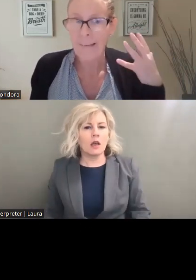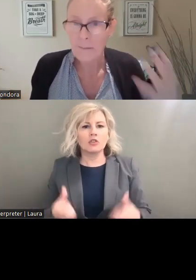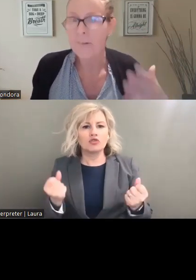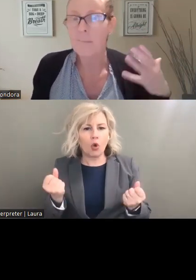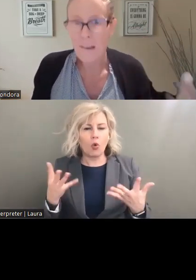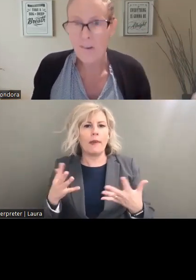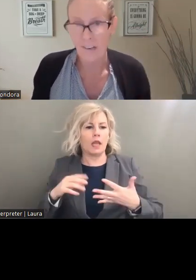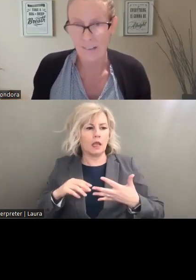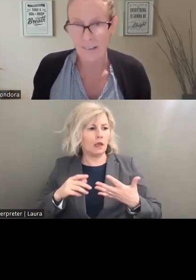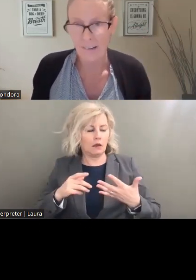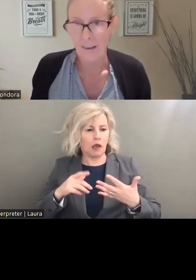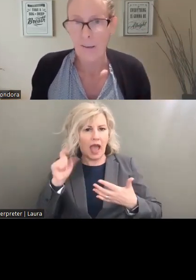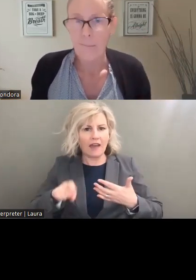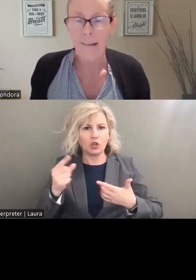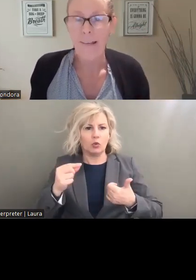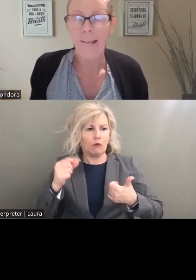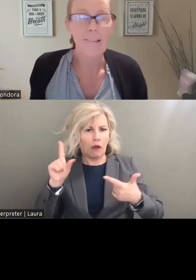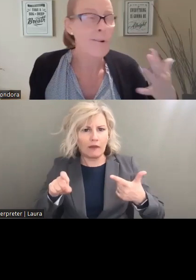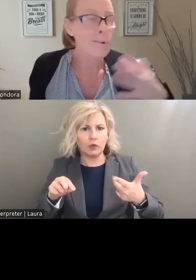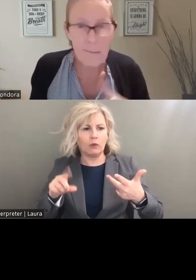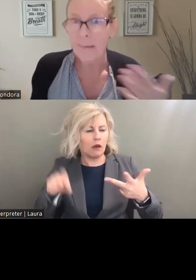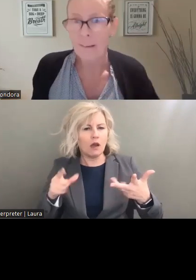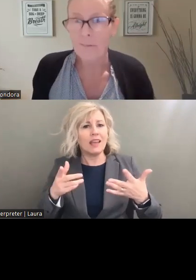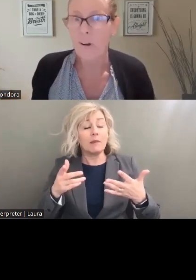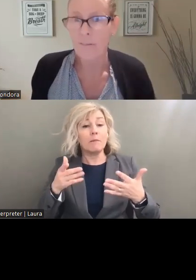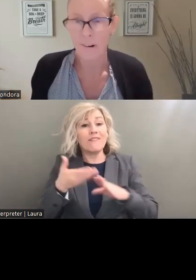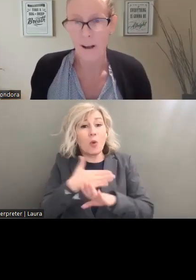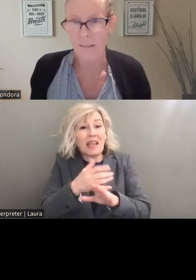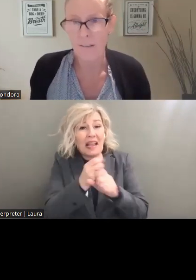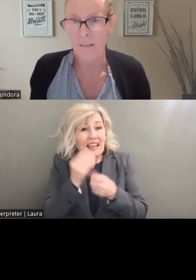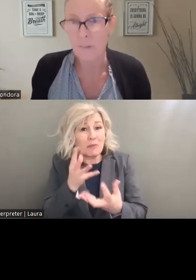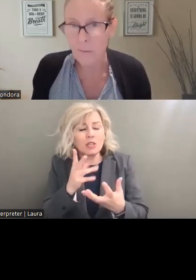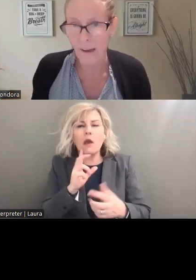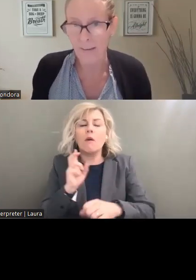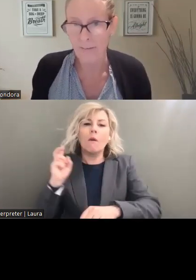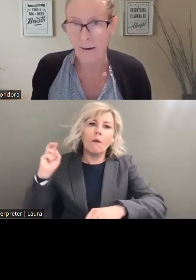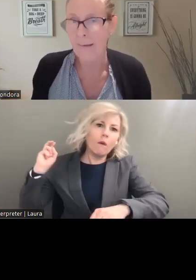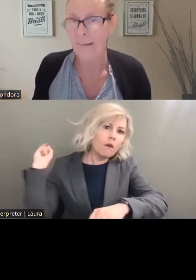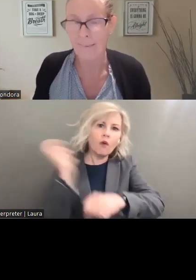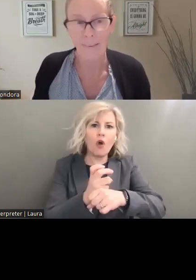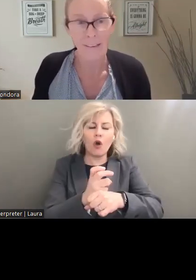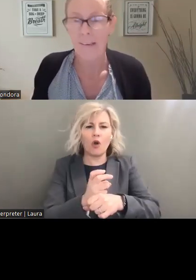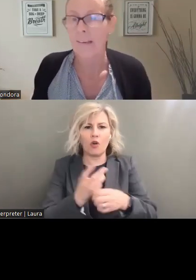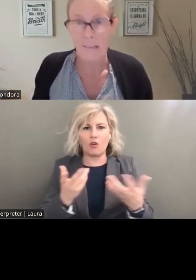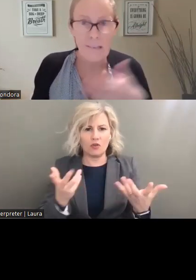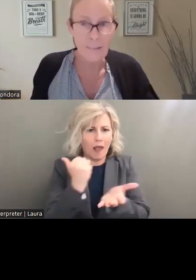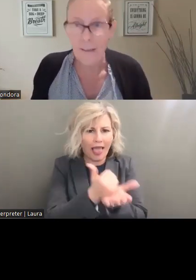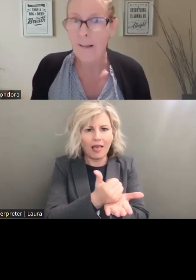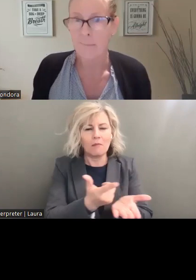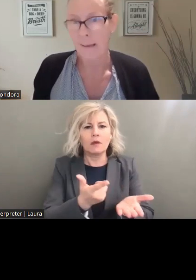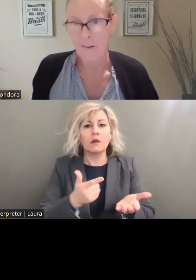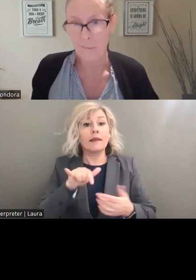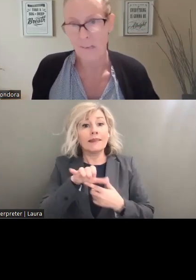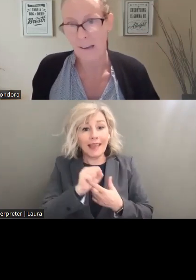get information made it incredibly difficult for us to do that, right? Yes, the